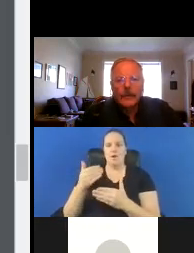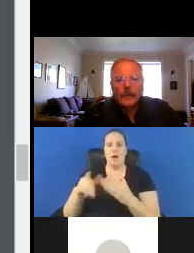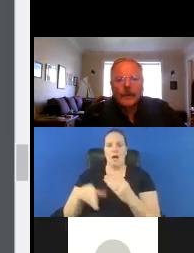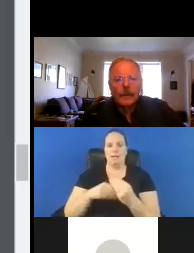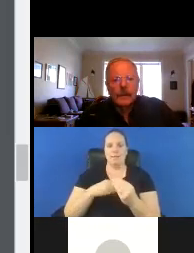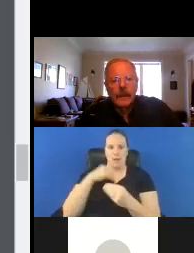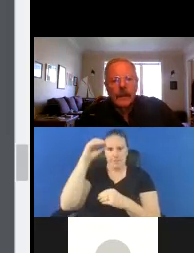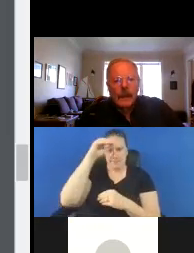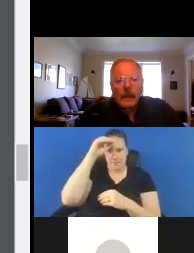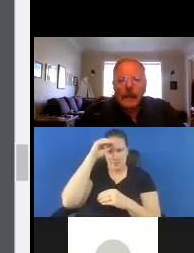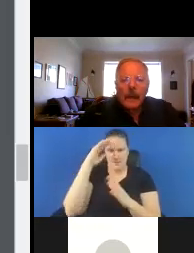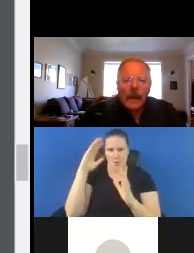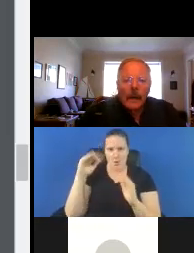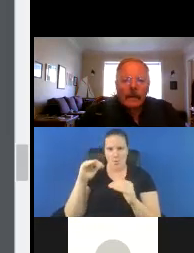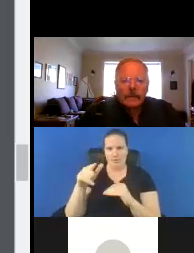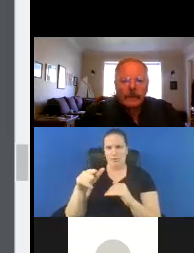was hoping you could